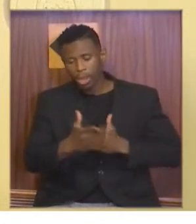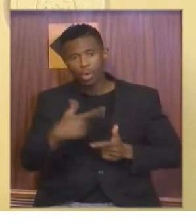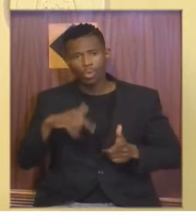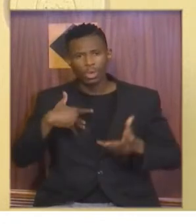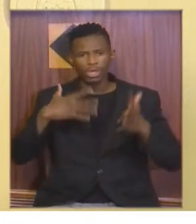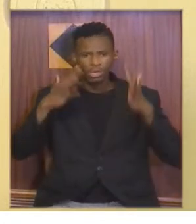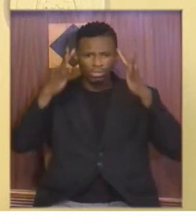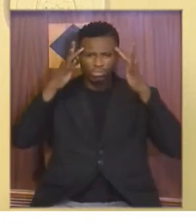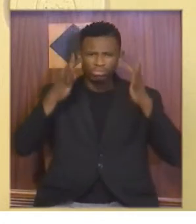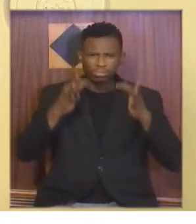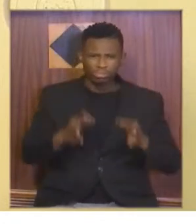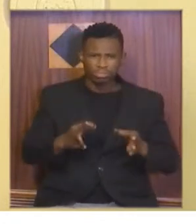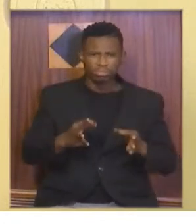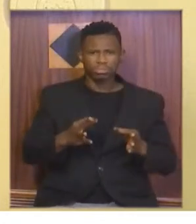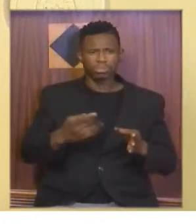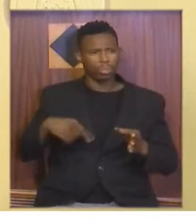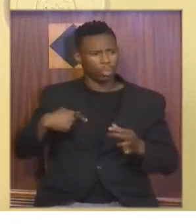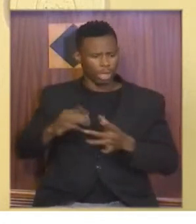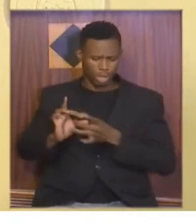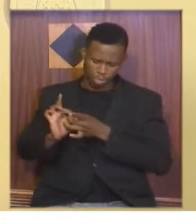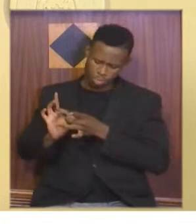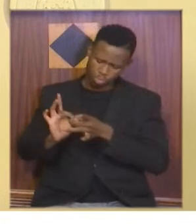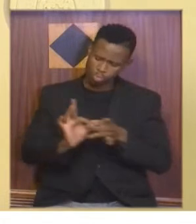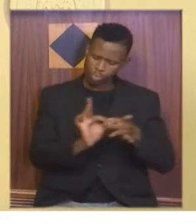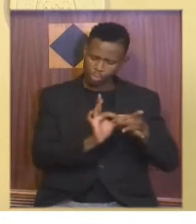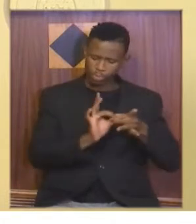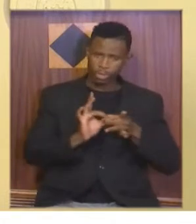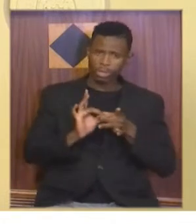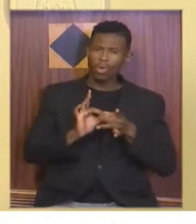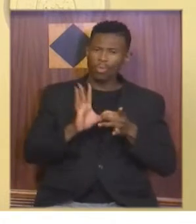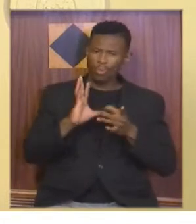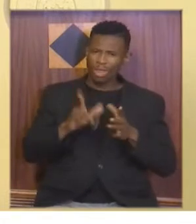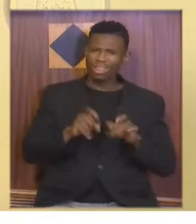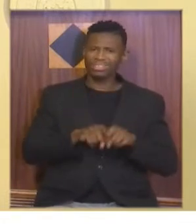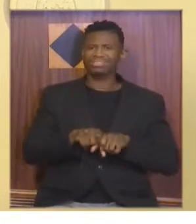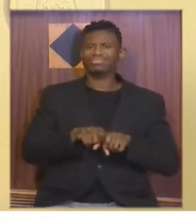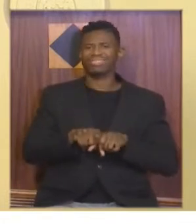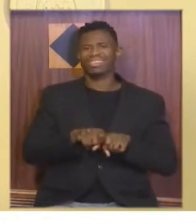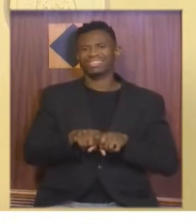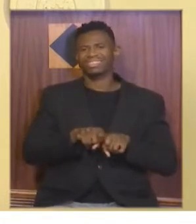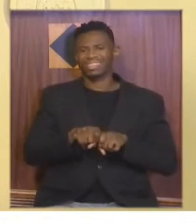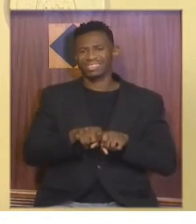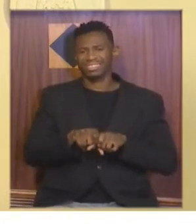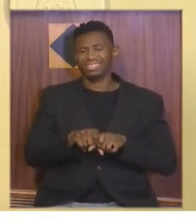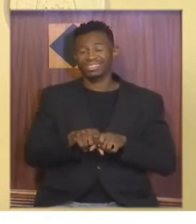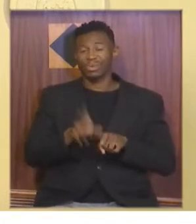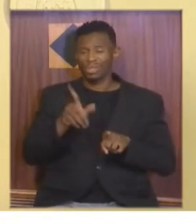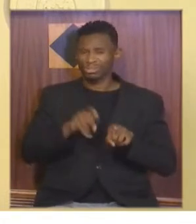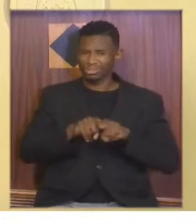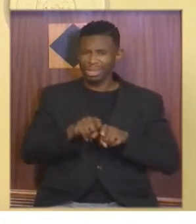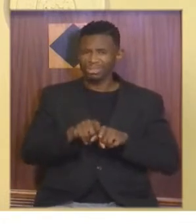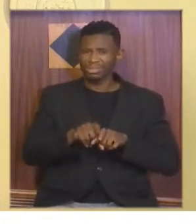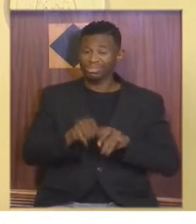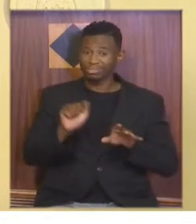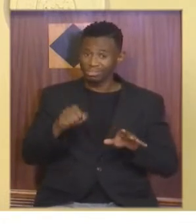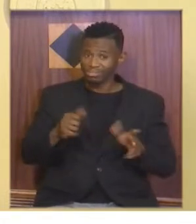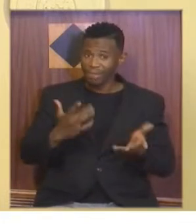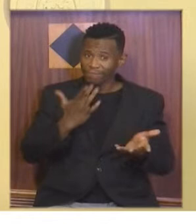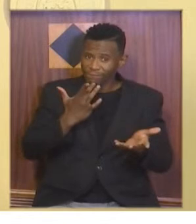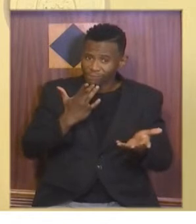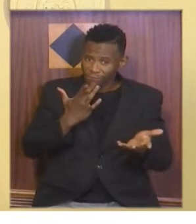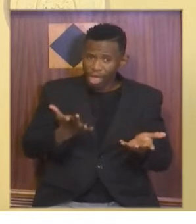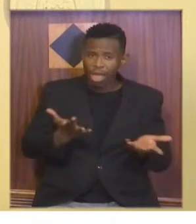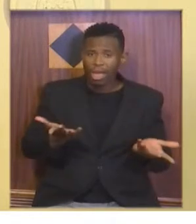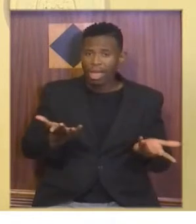resourcefulness, and our unity as a nation would be tested as never before.